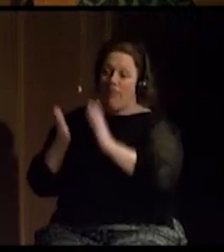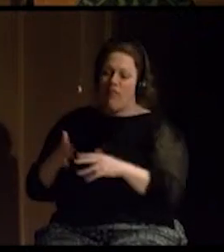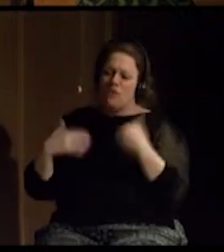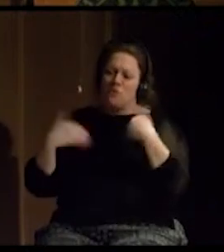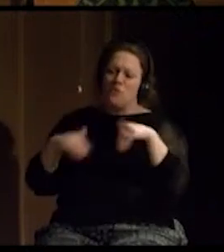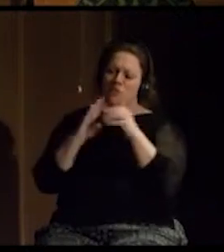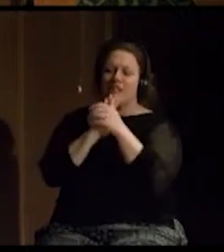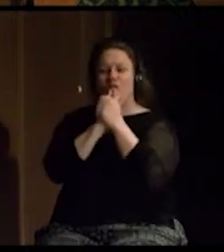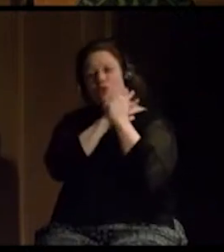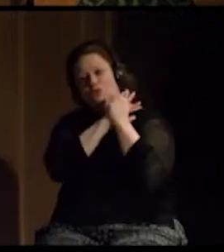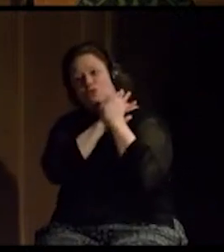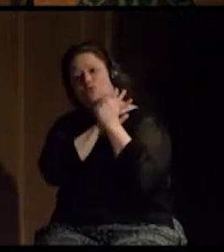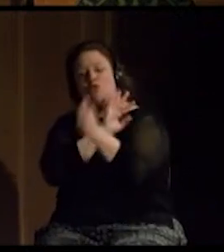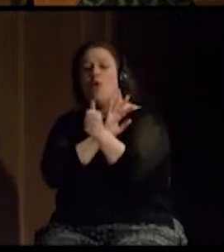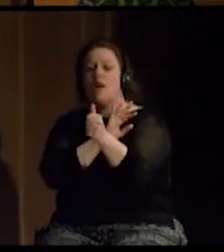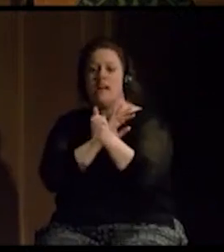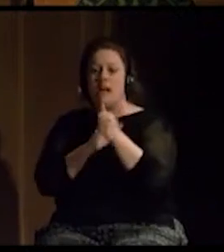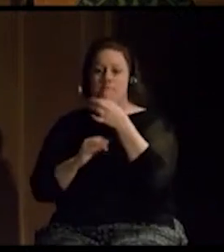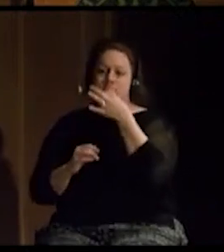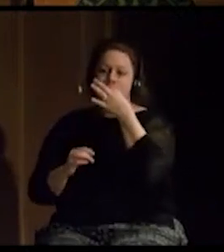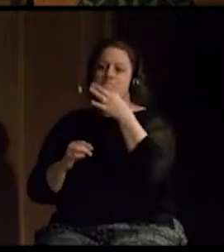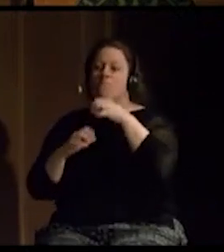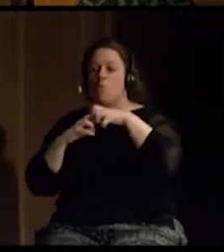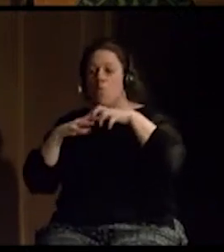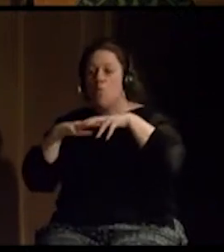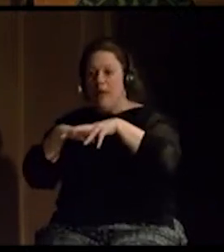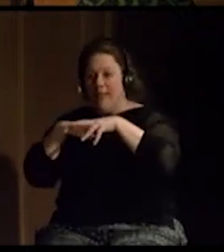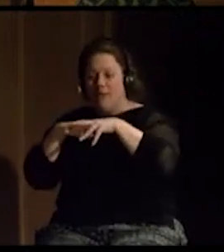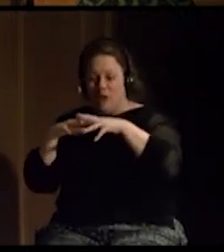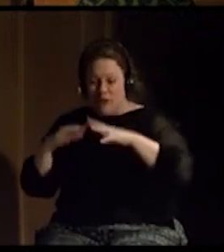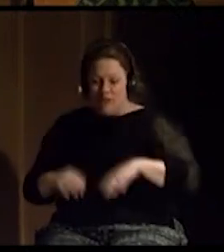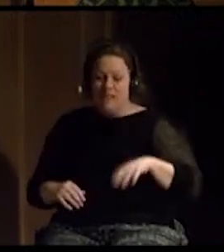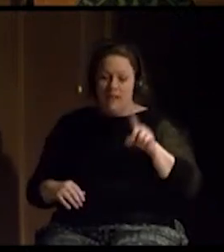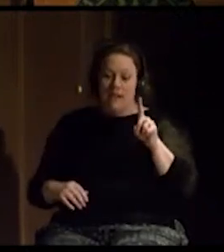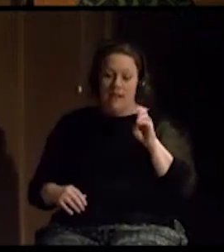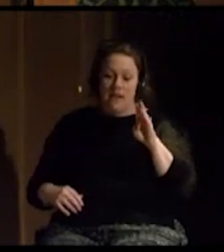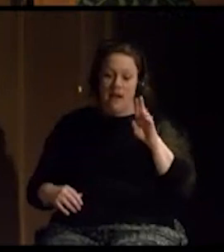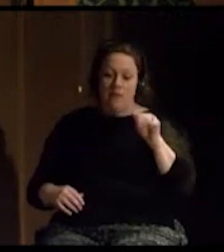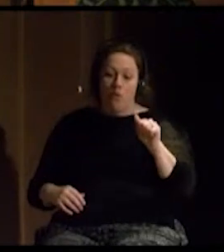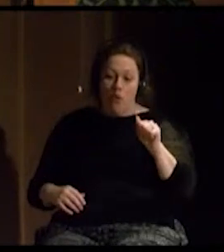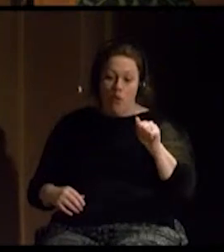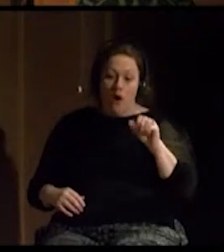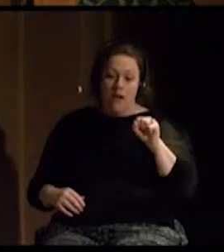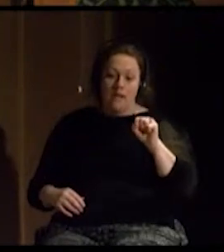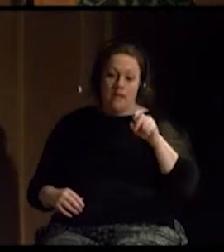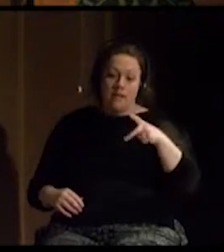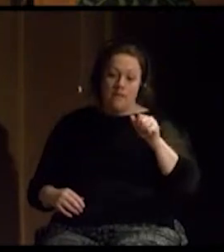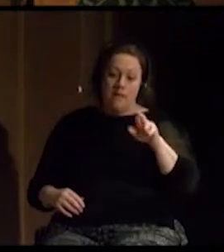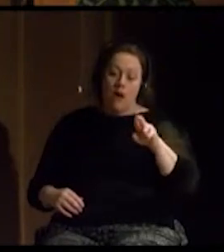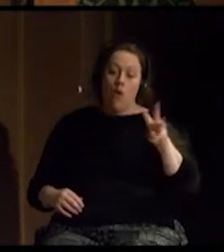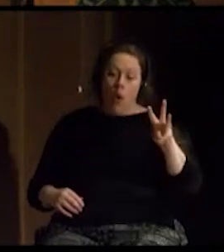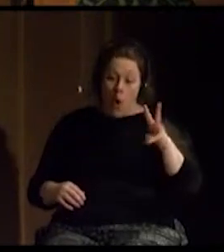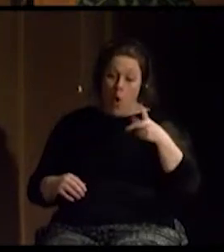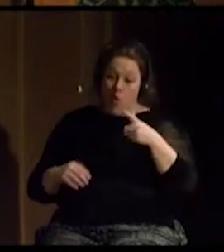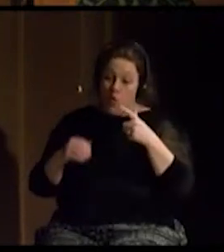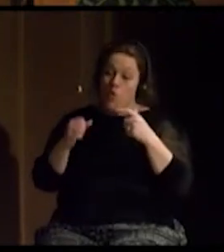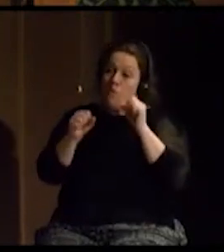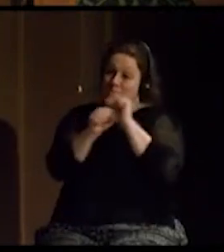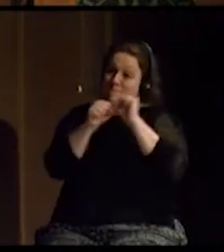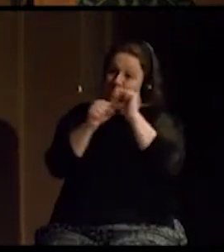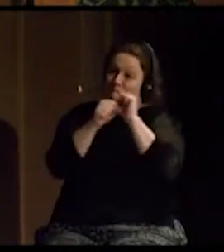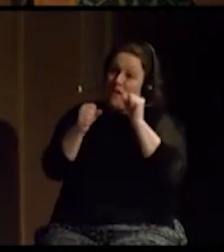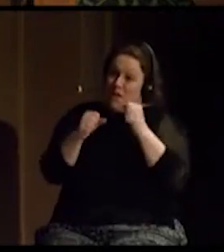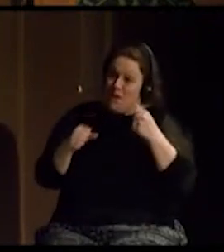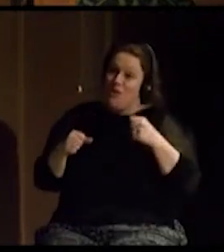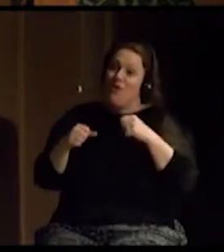Coast Salish master weavers, Deborah Sparrow, who is on her way to covering the entire city of Vancouver